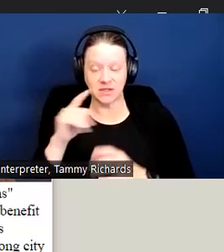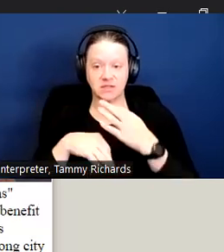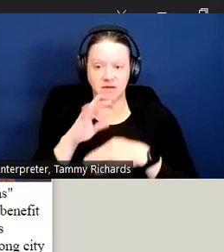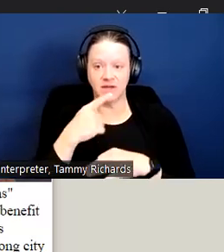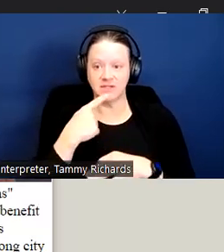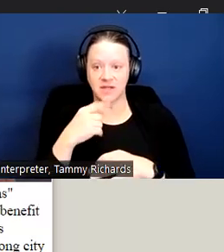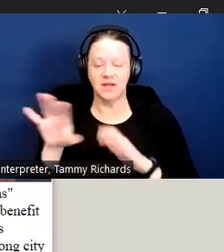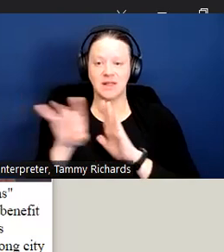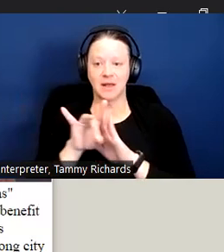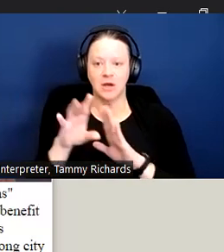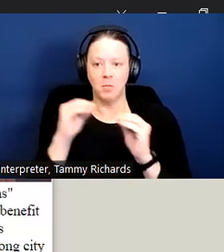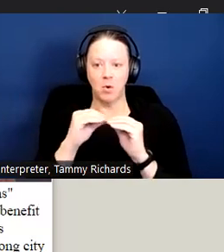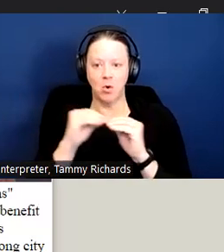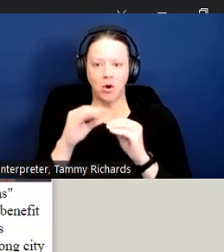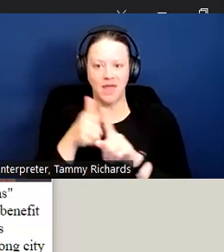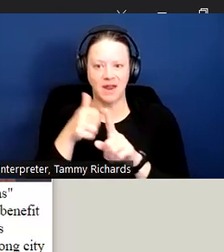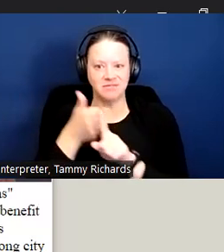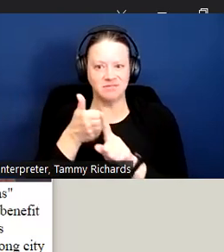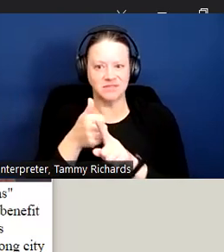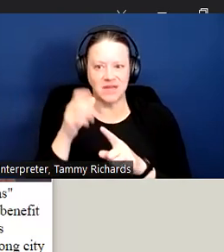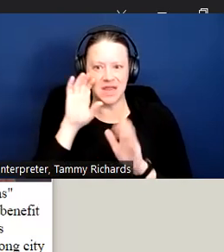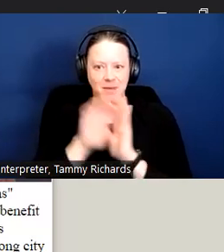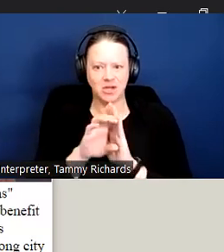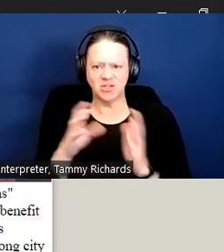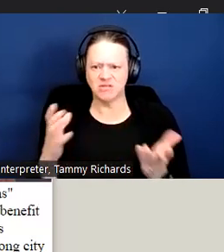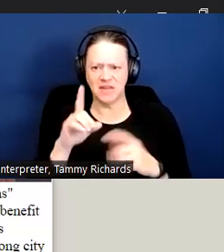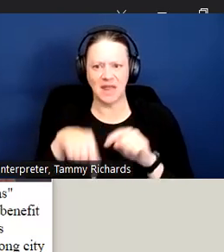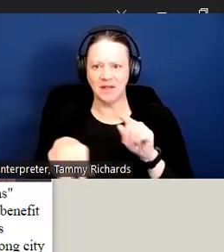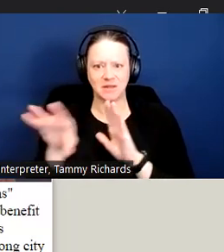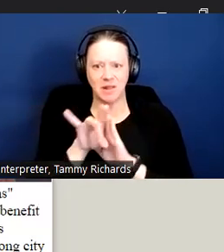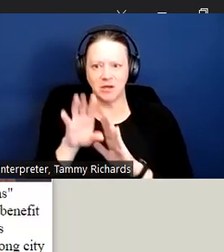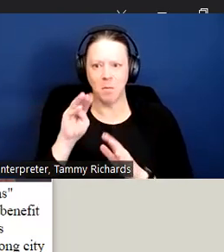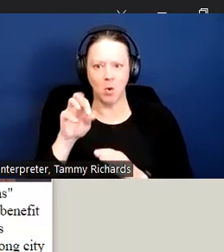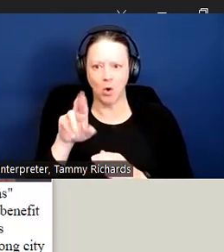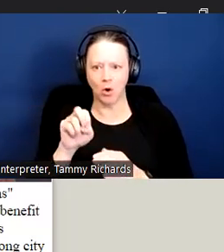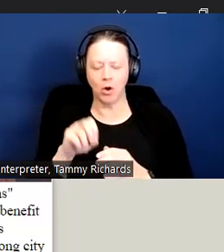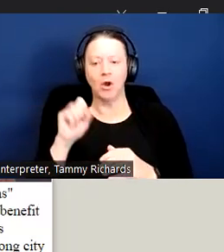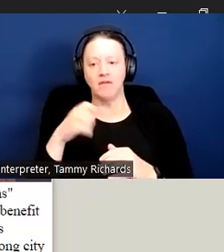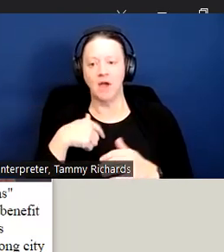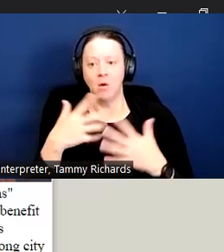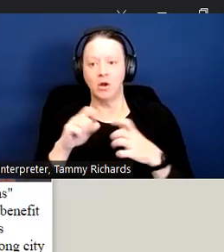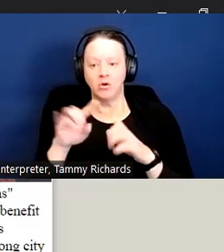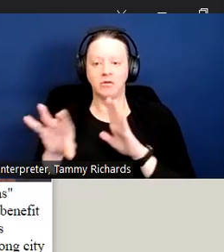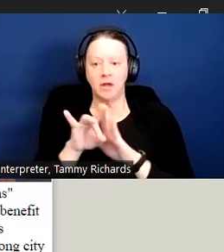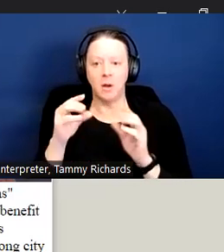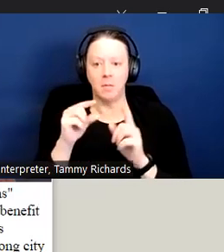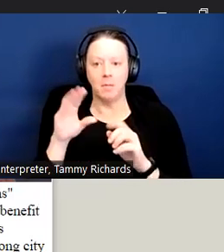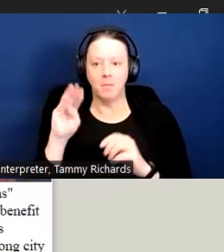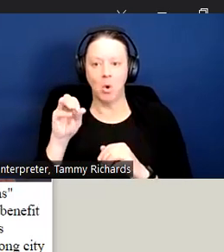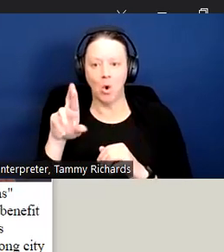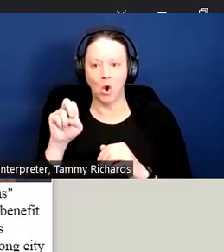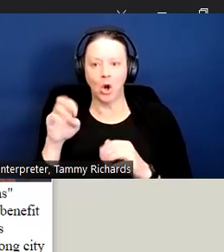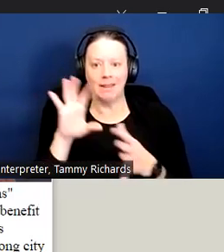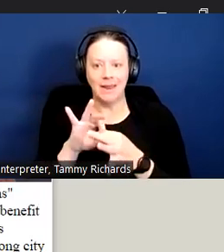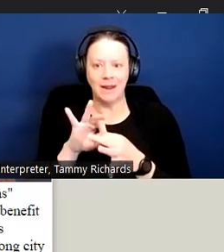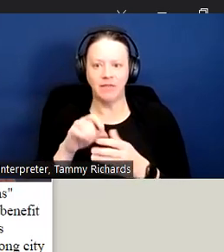said select more, which is actually an image, it's not going to be able to select more. Or in this case, I want to select the more link. Well, there's three more links.